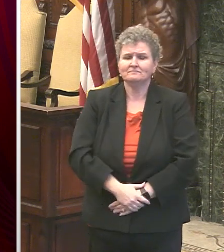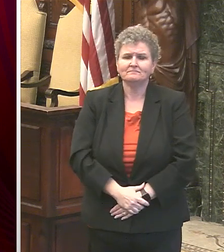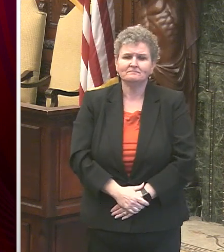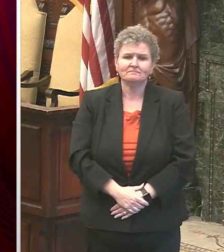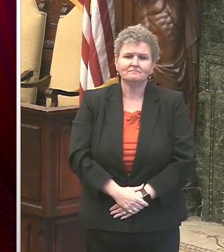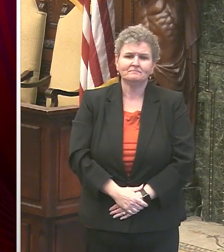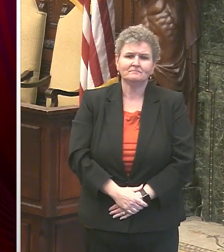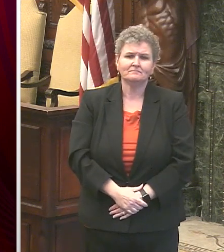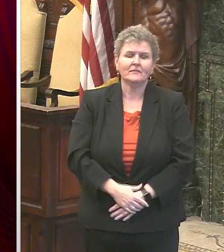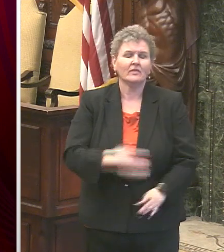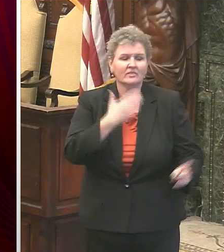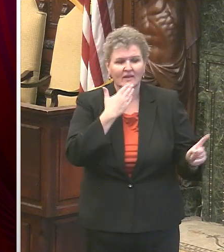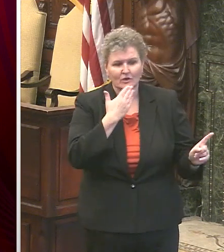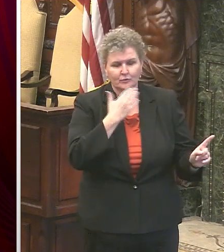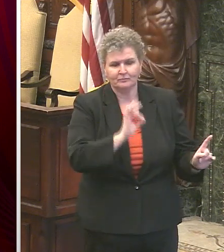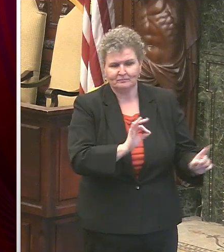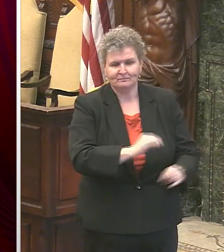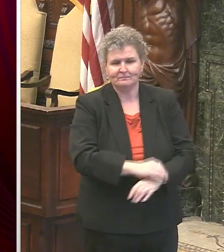Great. Thank you, guys.